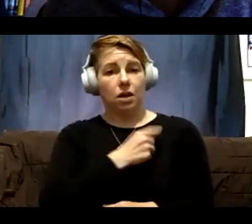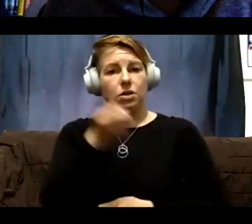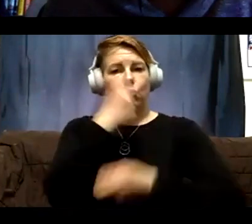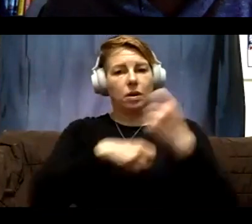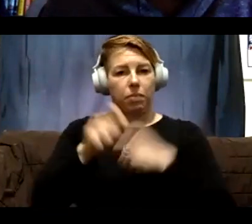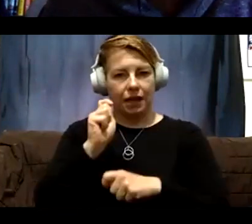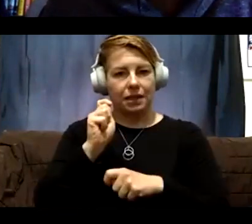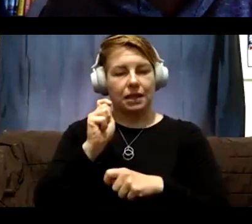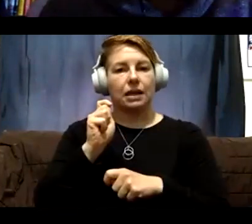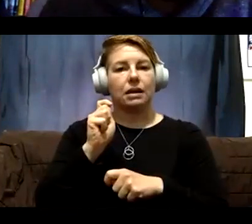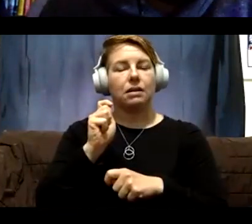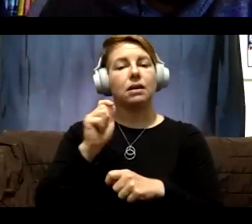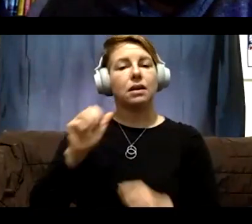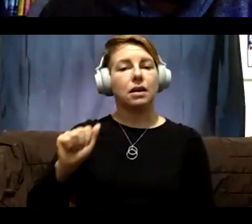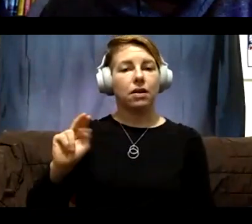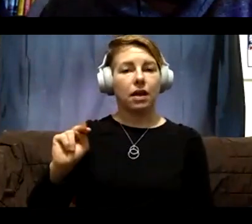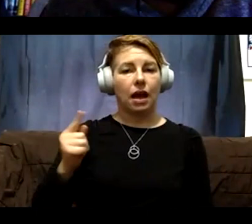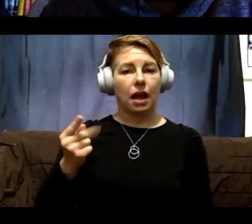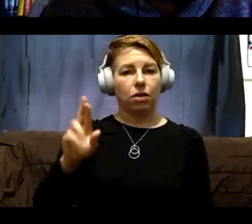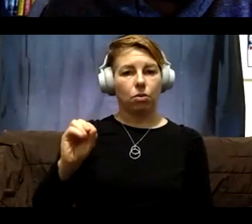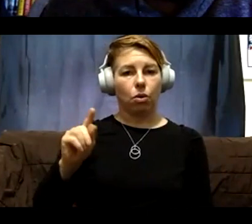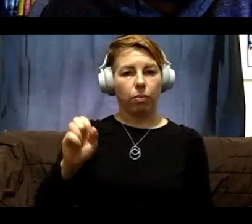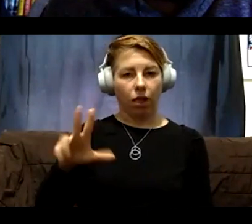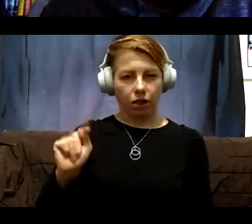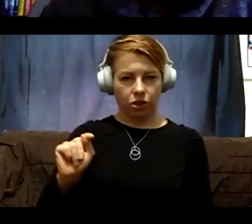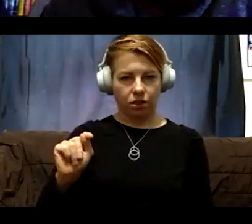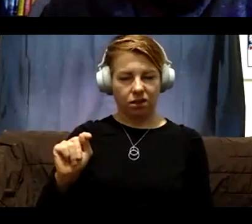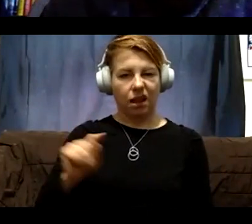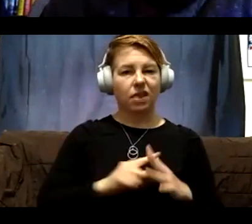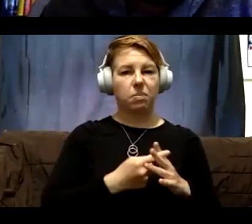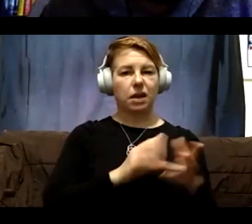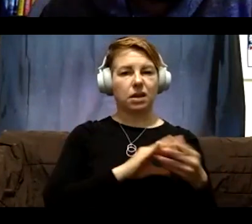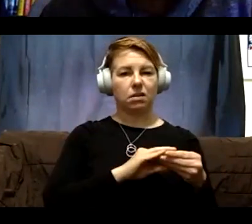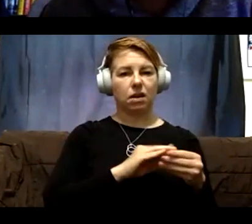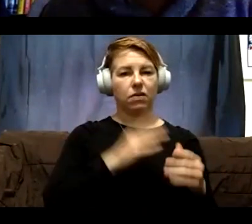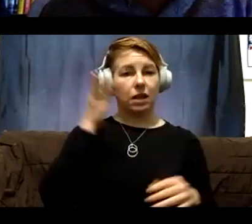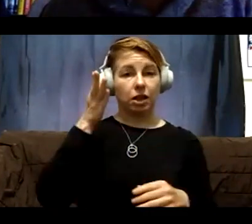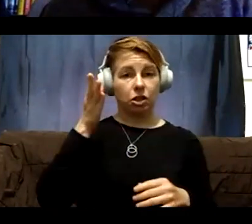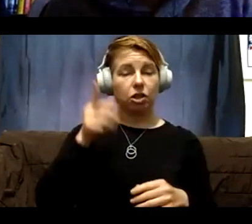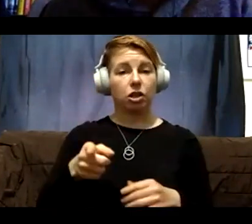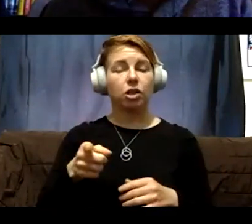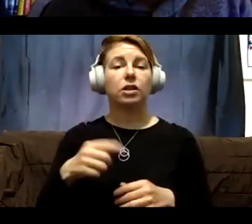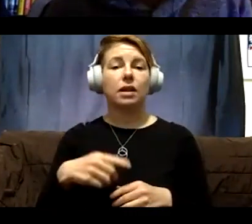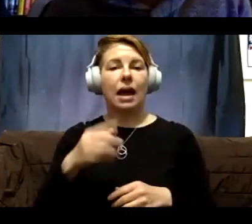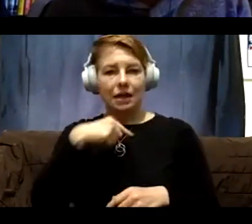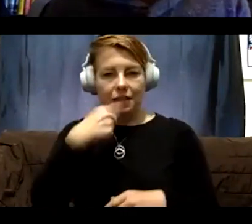and proceeding to tell our own story. Thank you for your time.